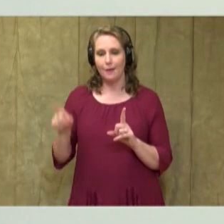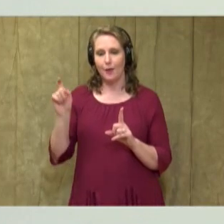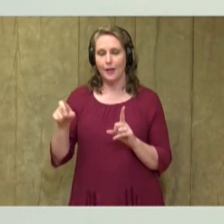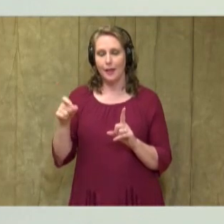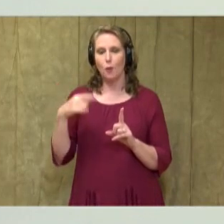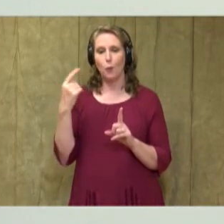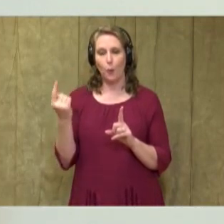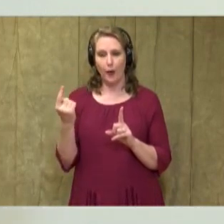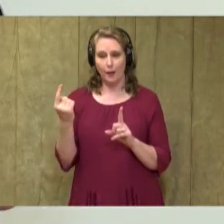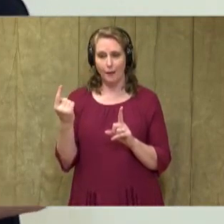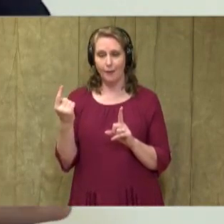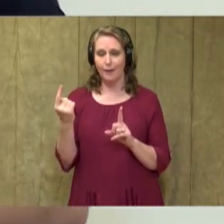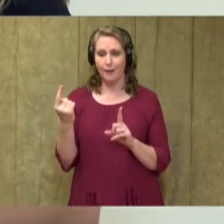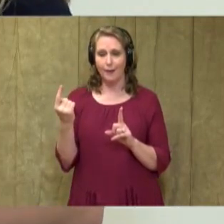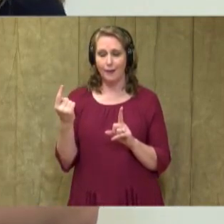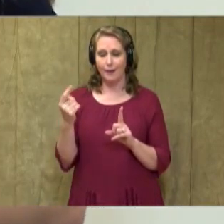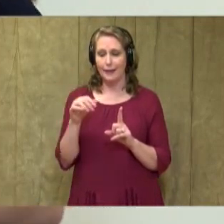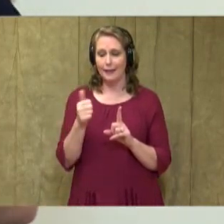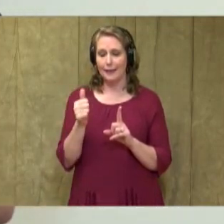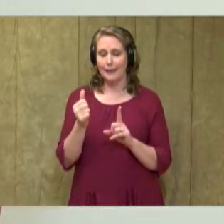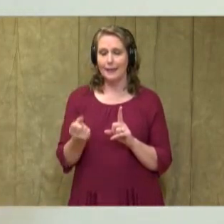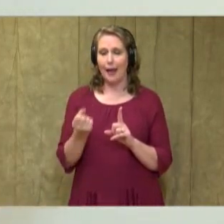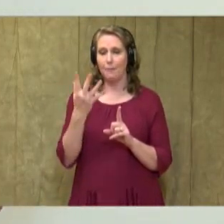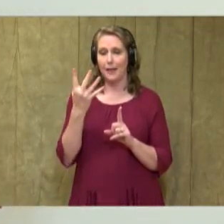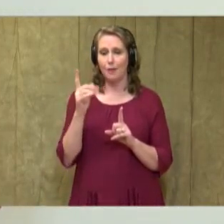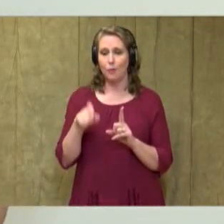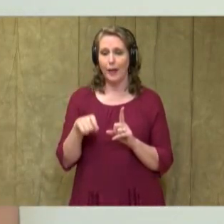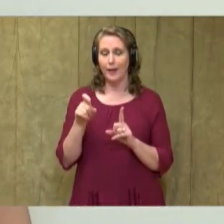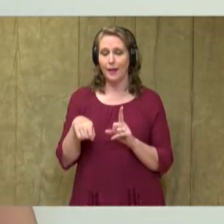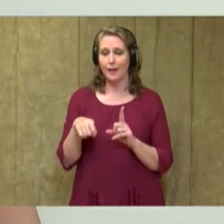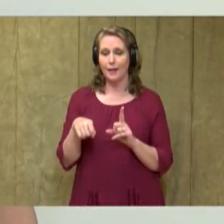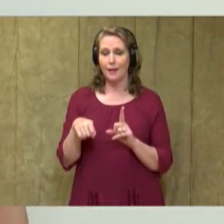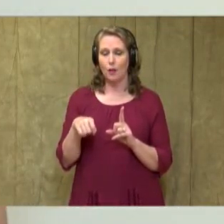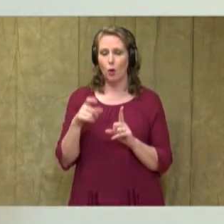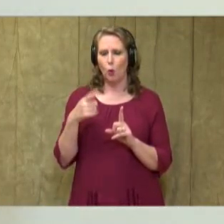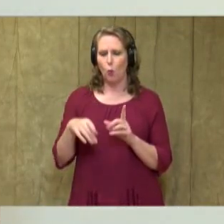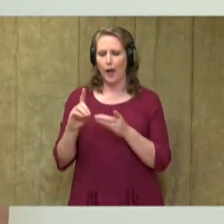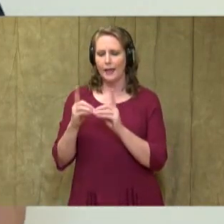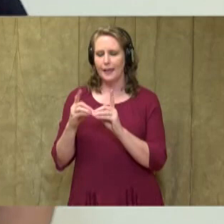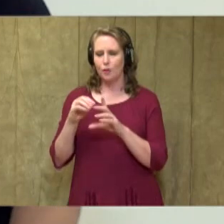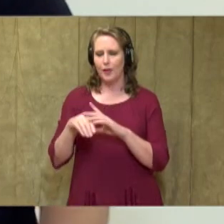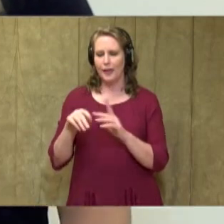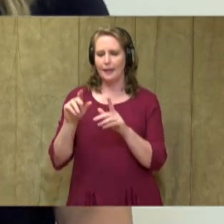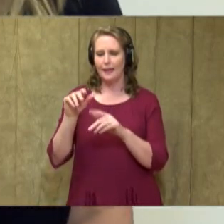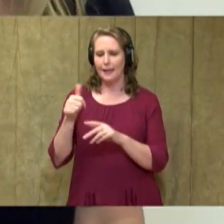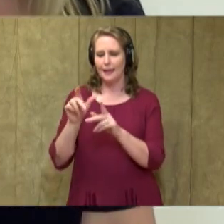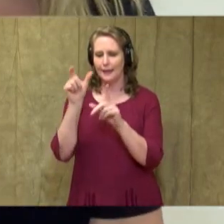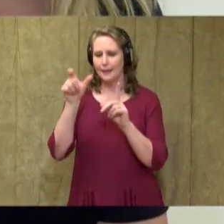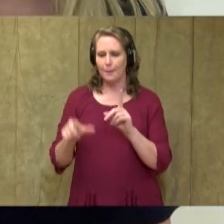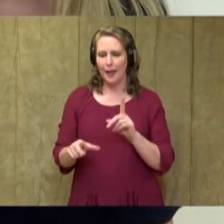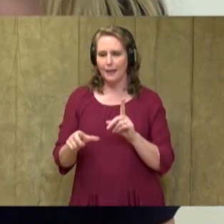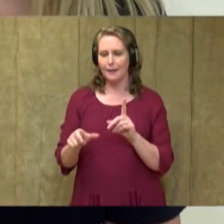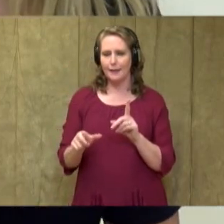right, 100. How many tens do I need? What digit do you see in the tens place?